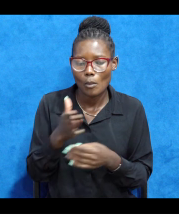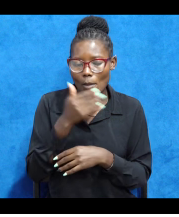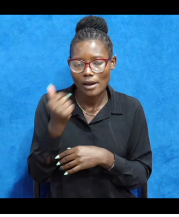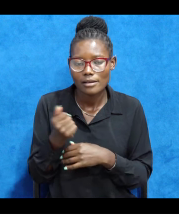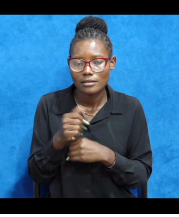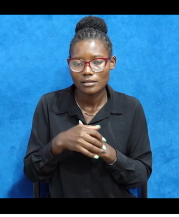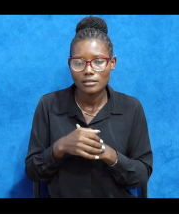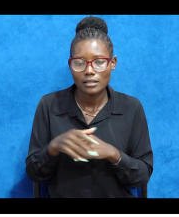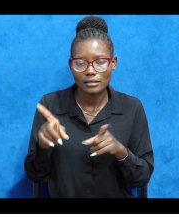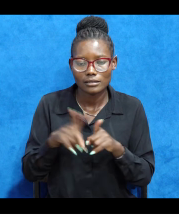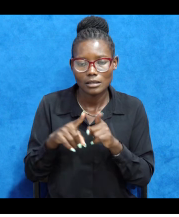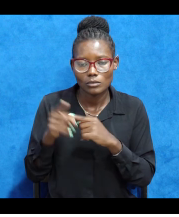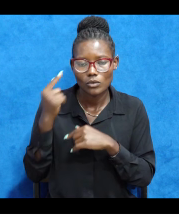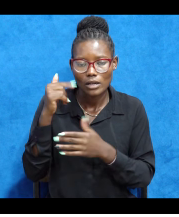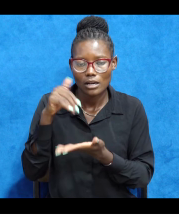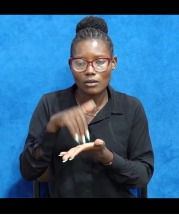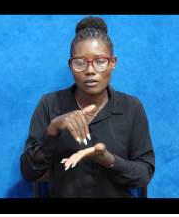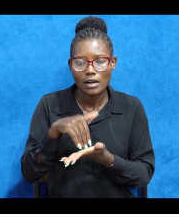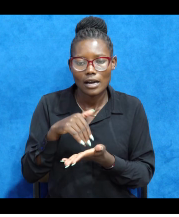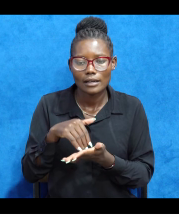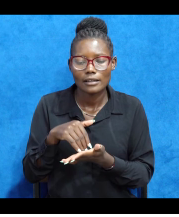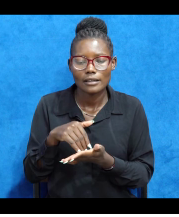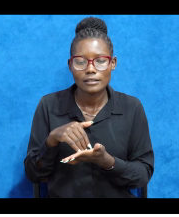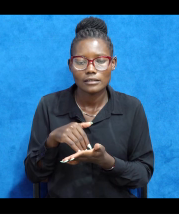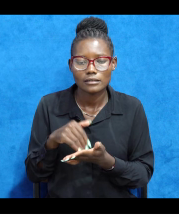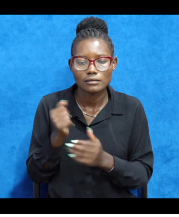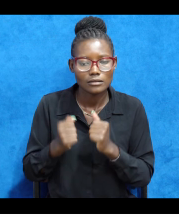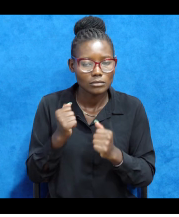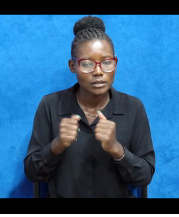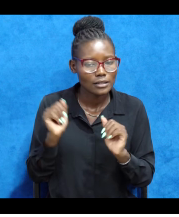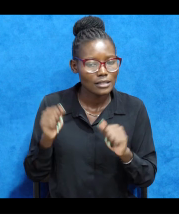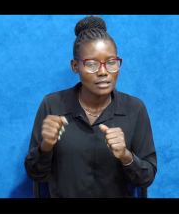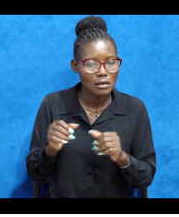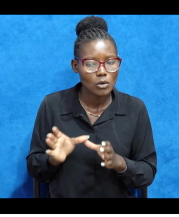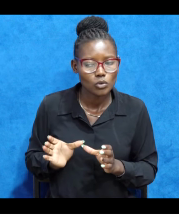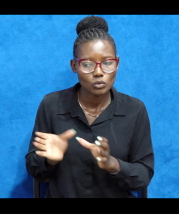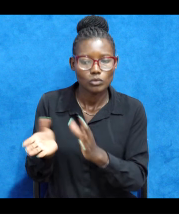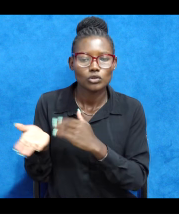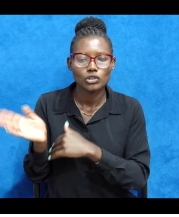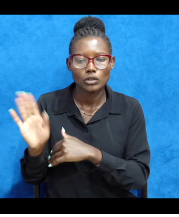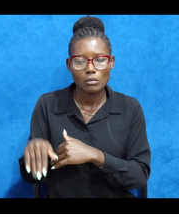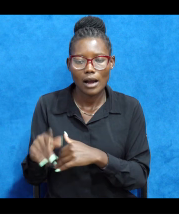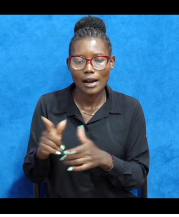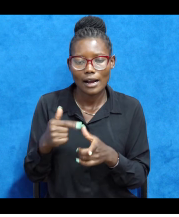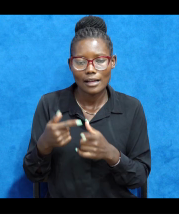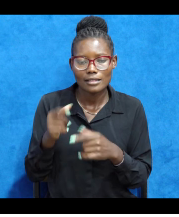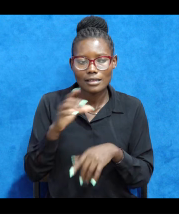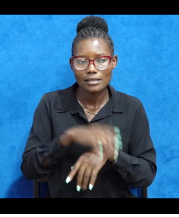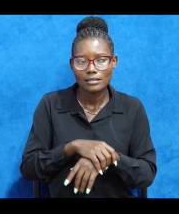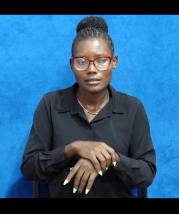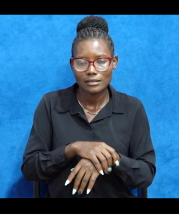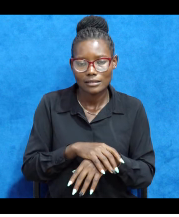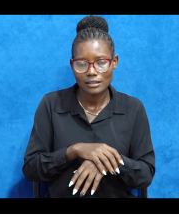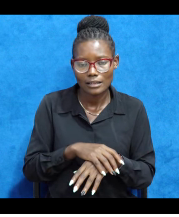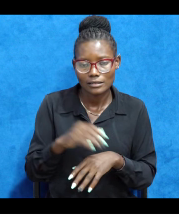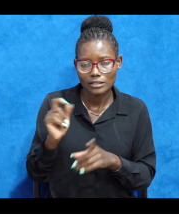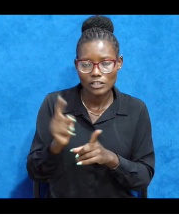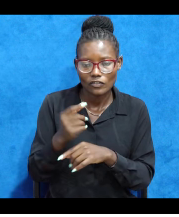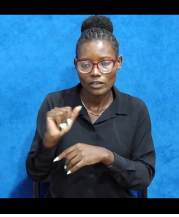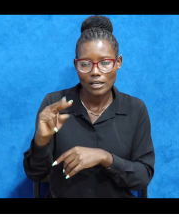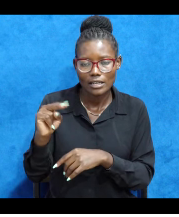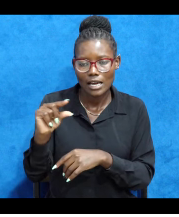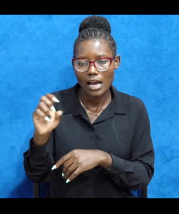production. We're able to mimic kind of a high intensity competition environment, but maybe with a little bit of